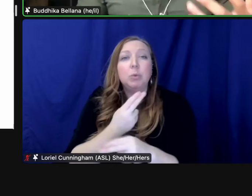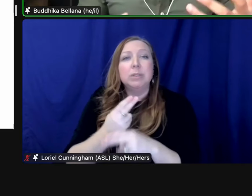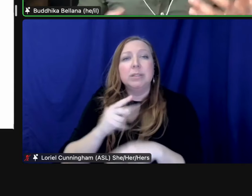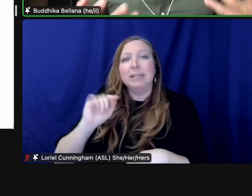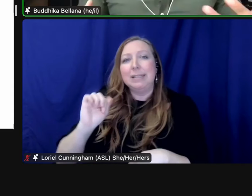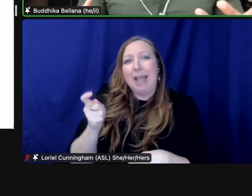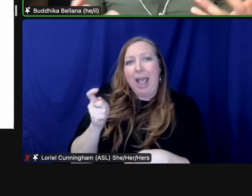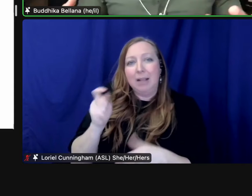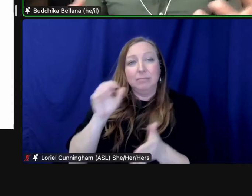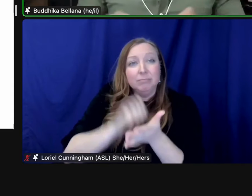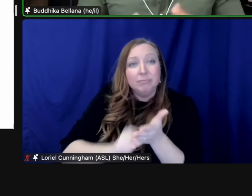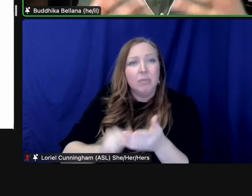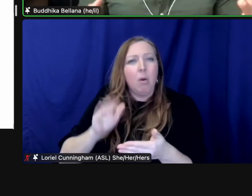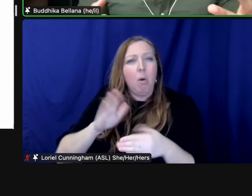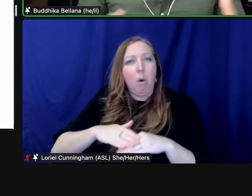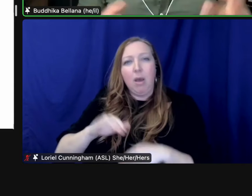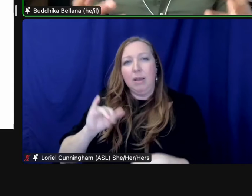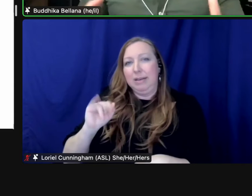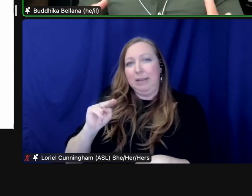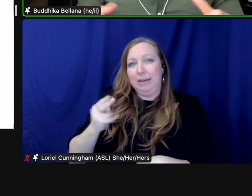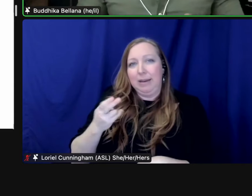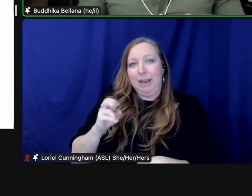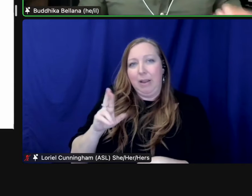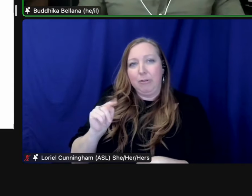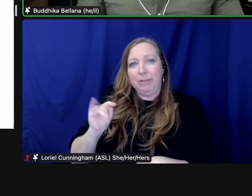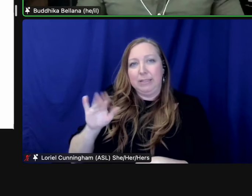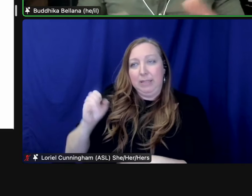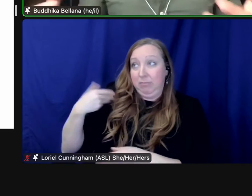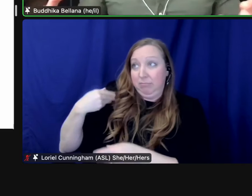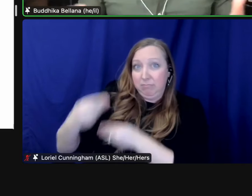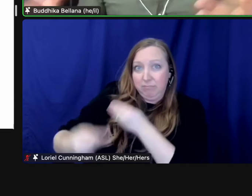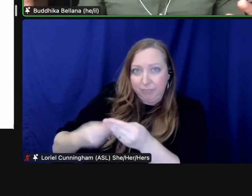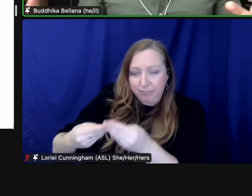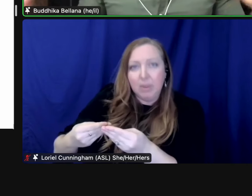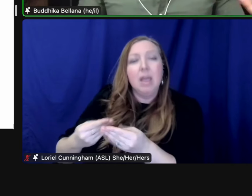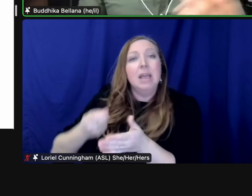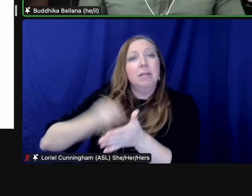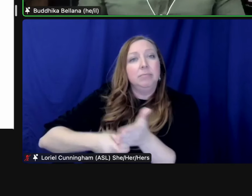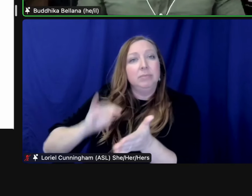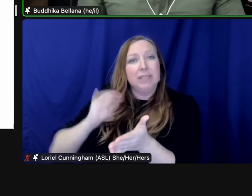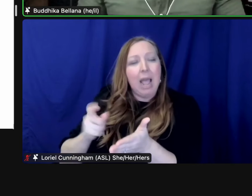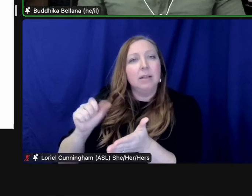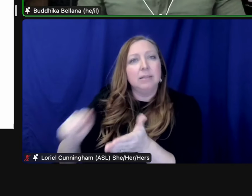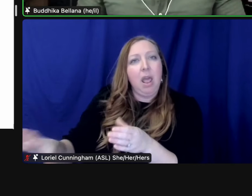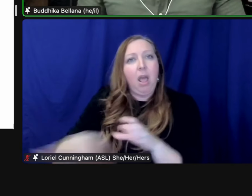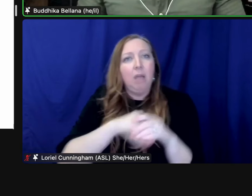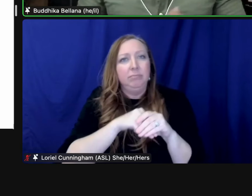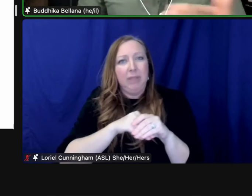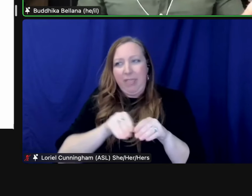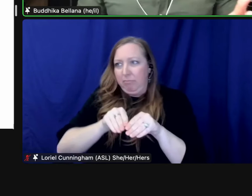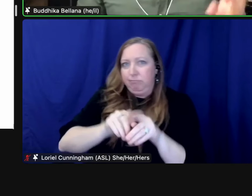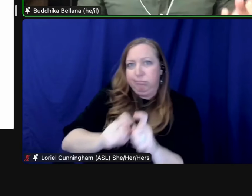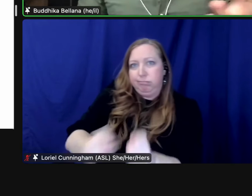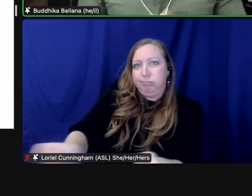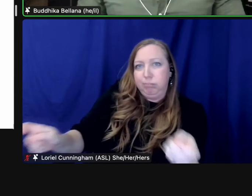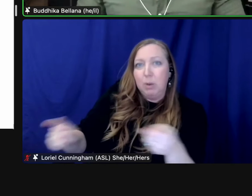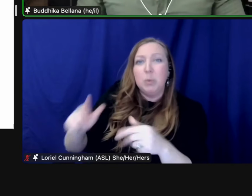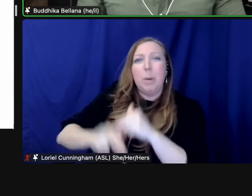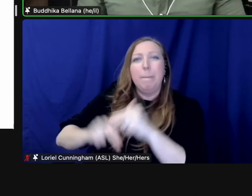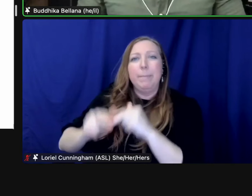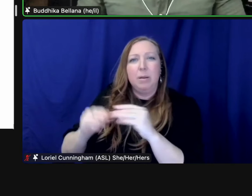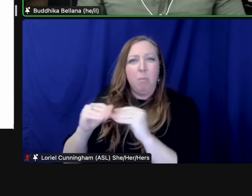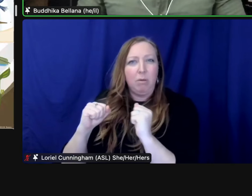can essentially work to take wealth from individuals and build more robust social supports. You can learn more about what they do